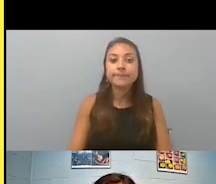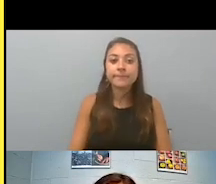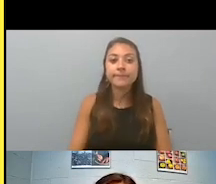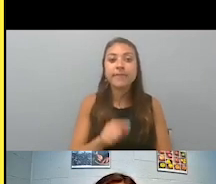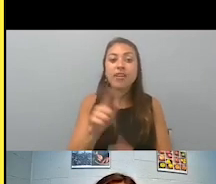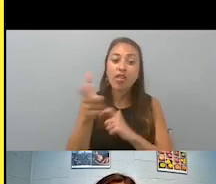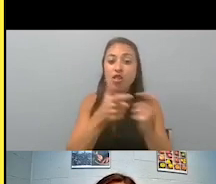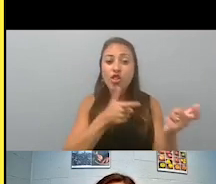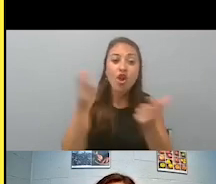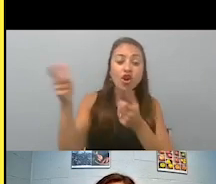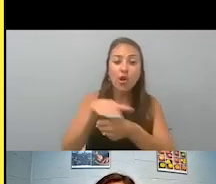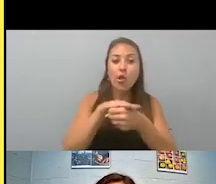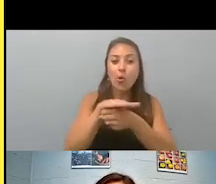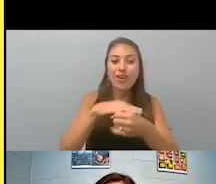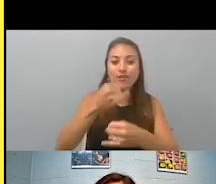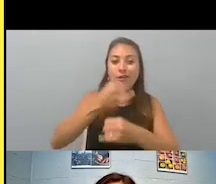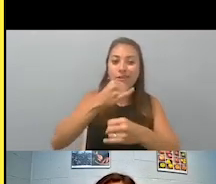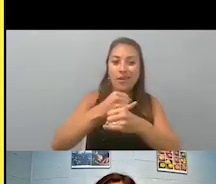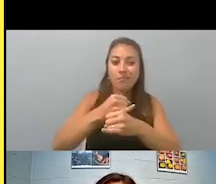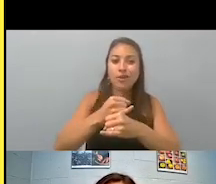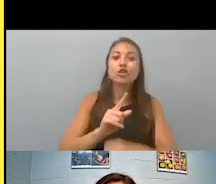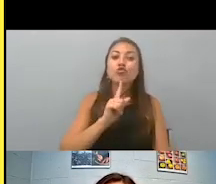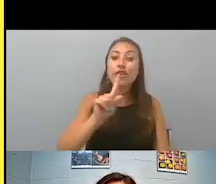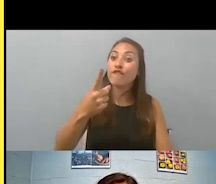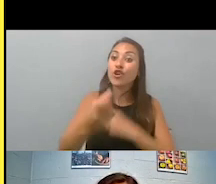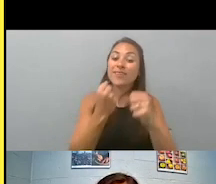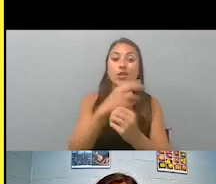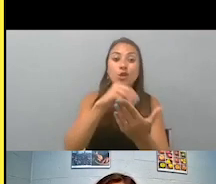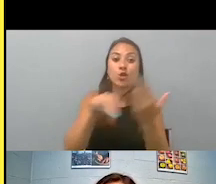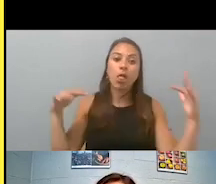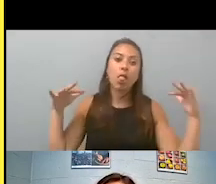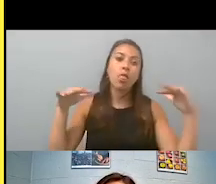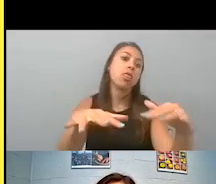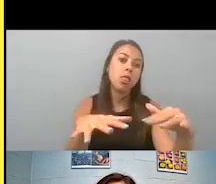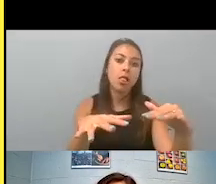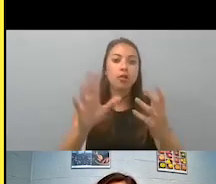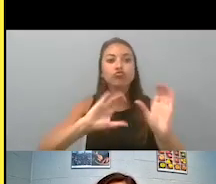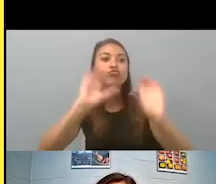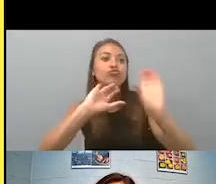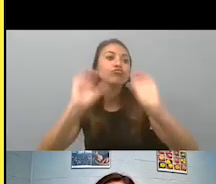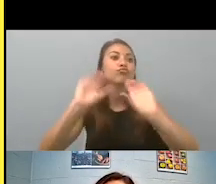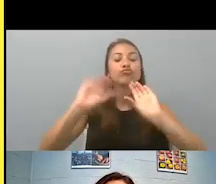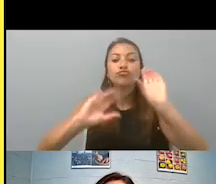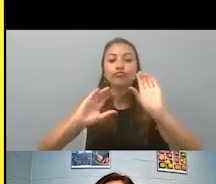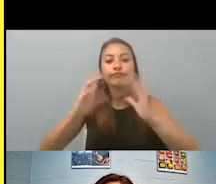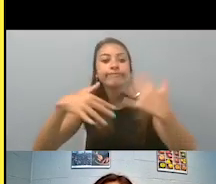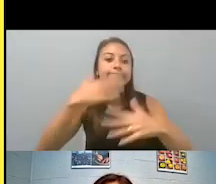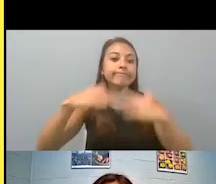largest location on campus. It's certainly a first year hub because it's the first location that everybody is introduced to.